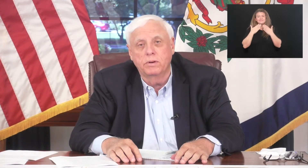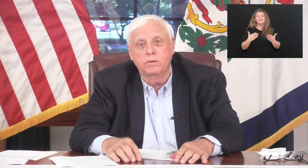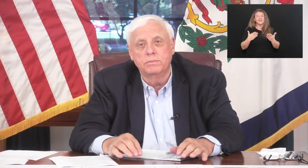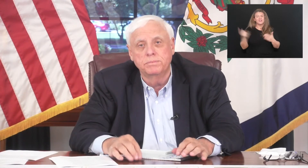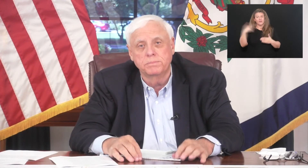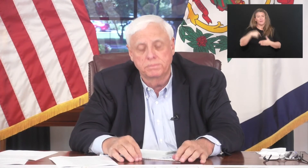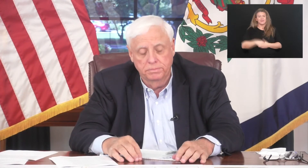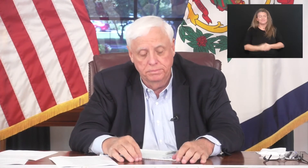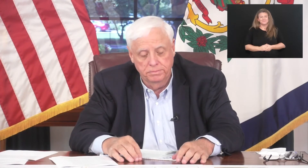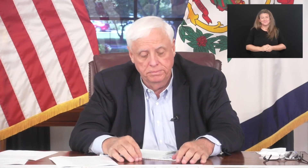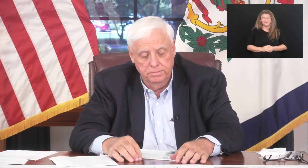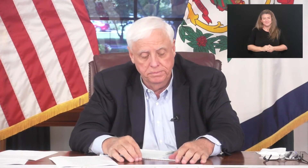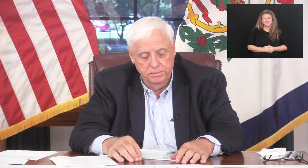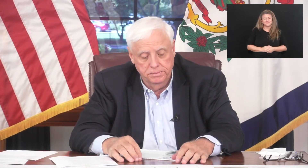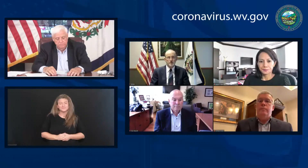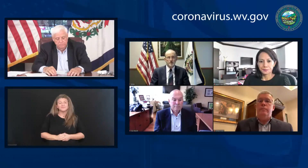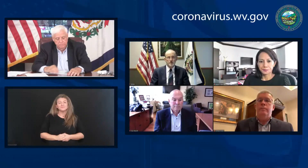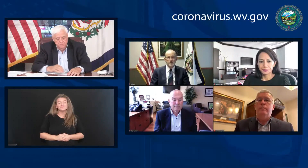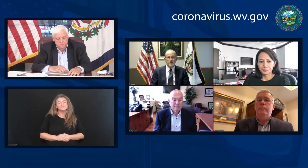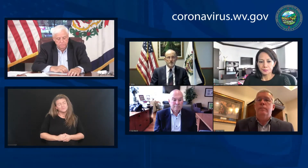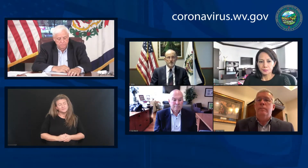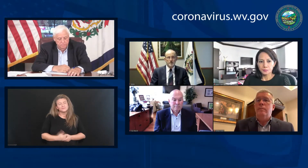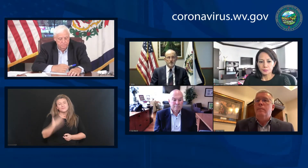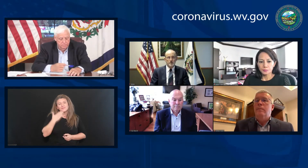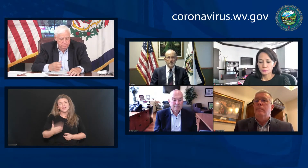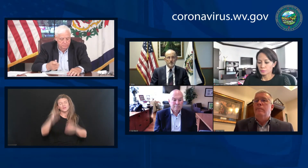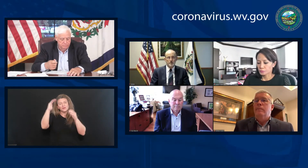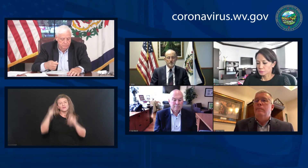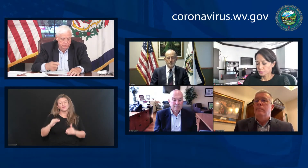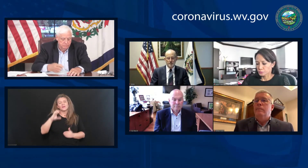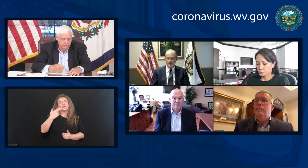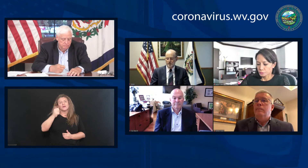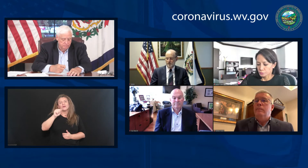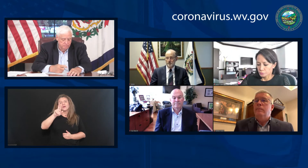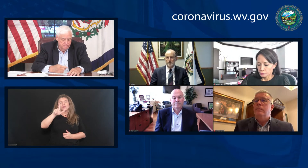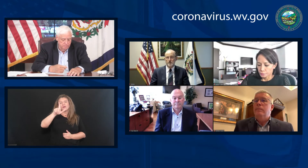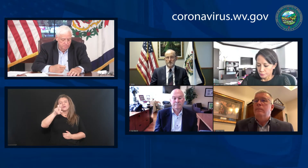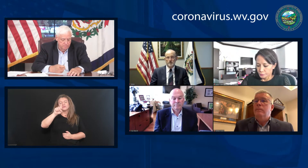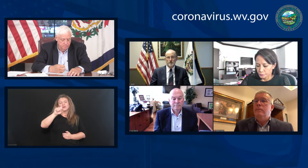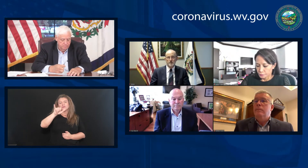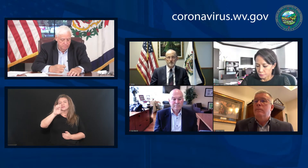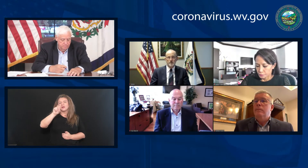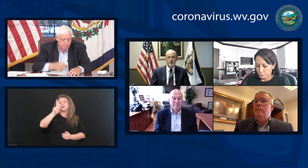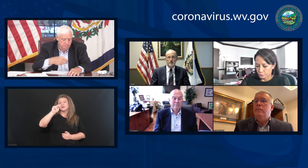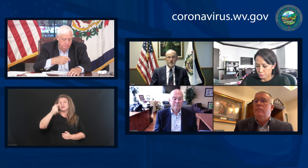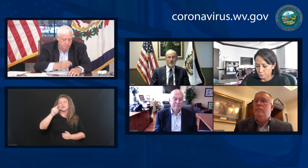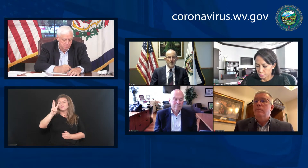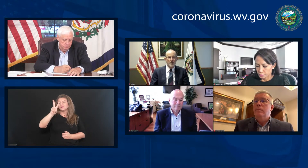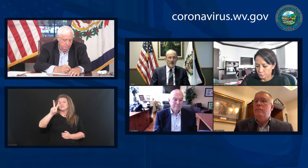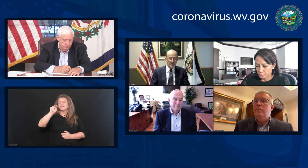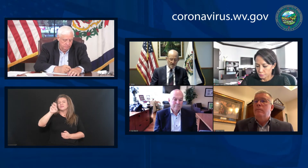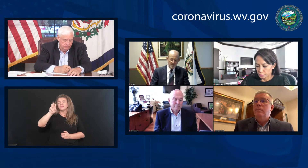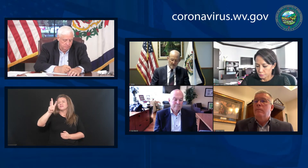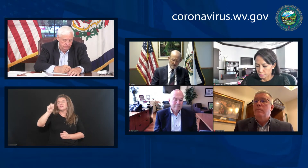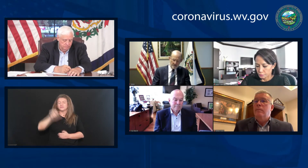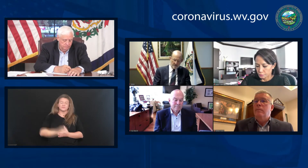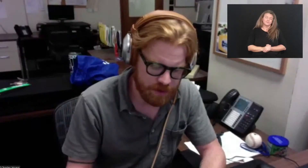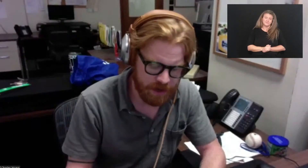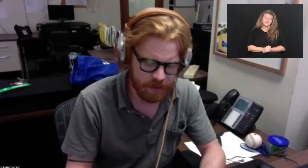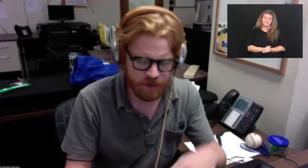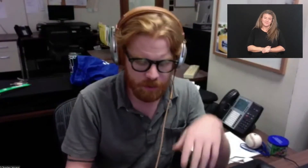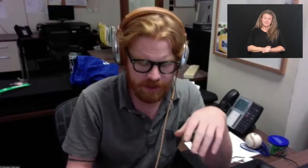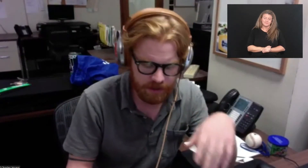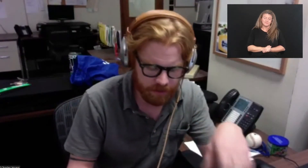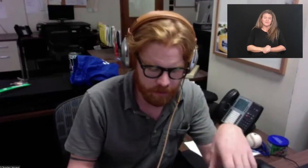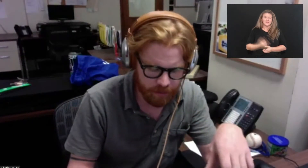coming on. Thank you, Paul. Next, we'll go to Charles Young with WV News. Hi, this is Charles Young with WV News.